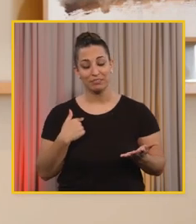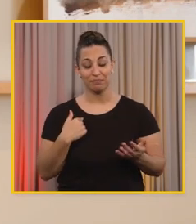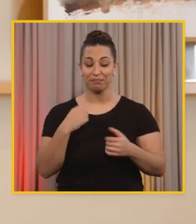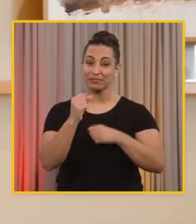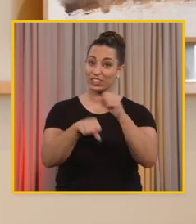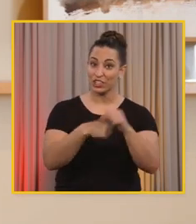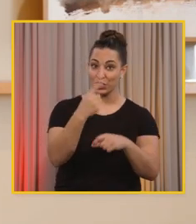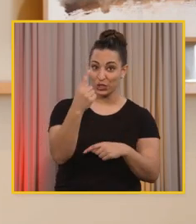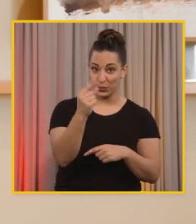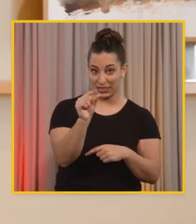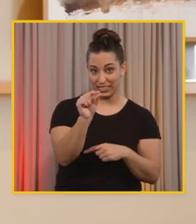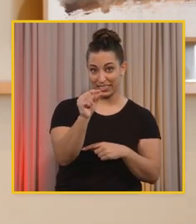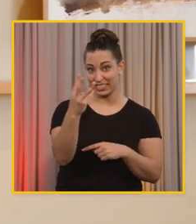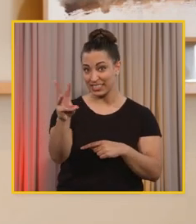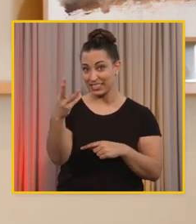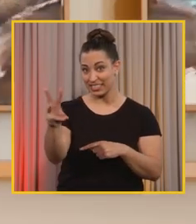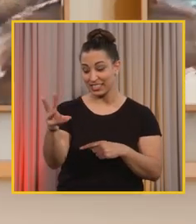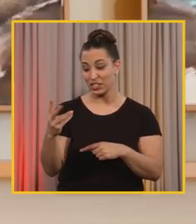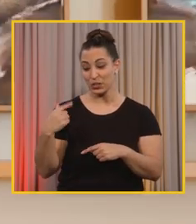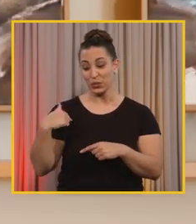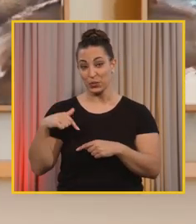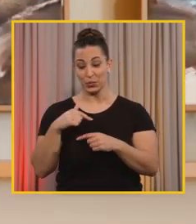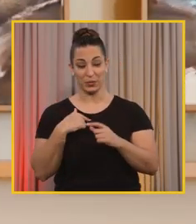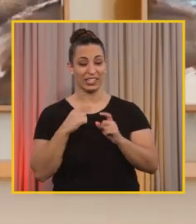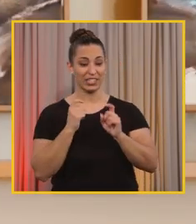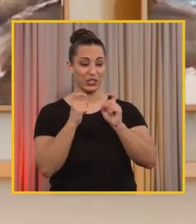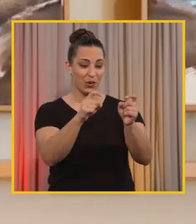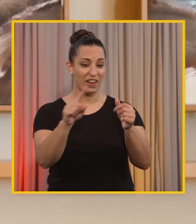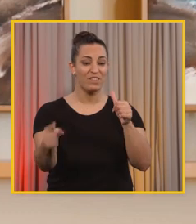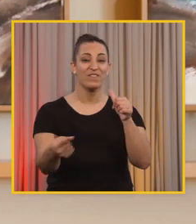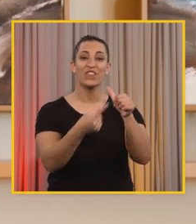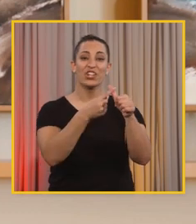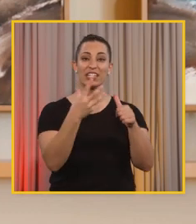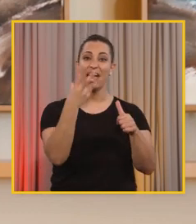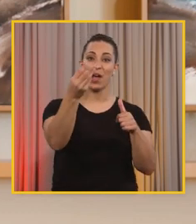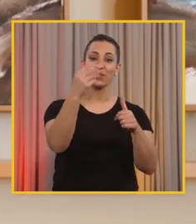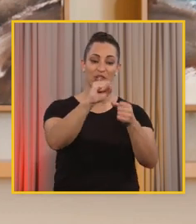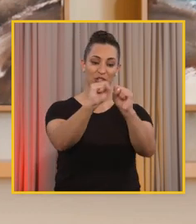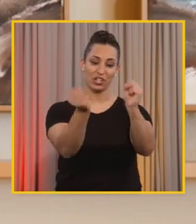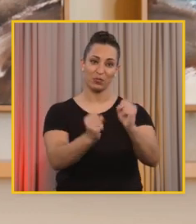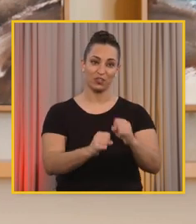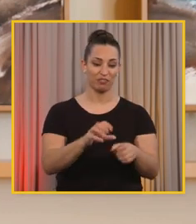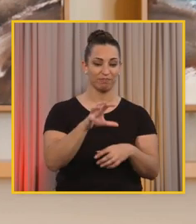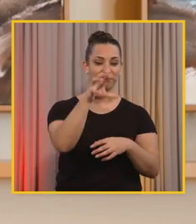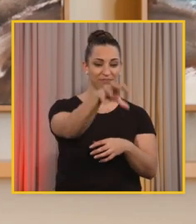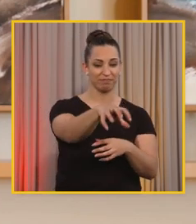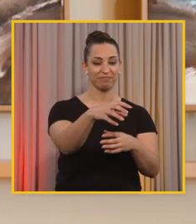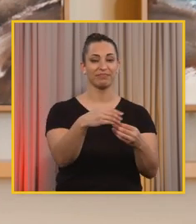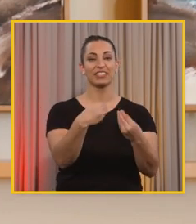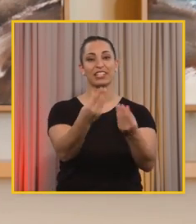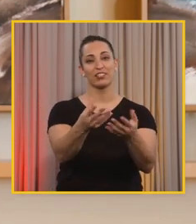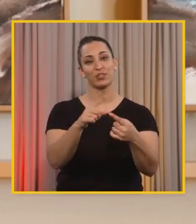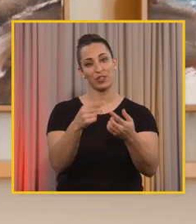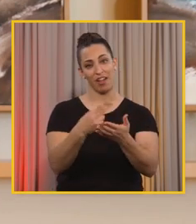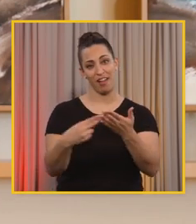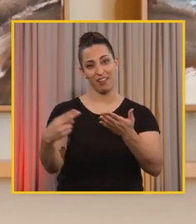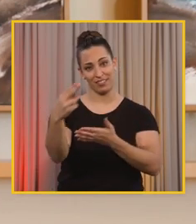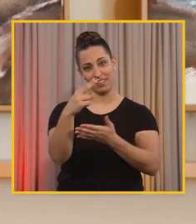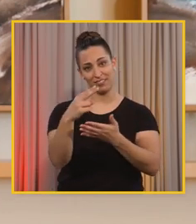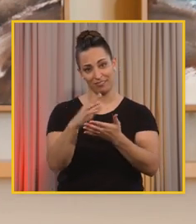life in Salinas. Today, as president of the Long Family